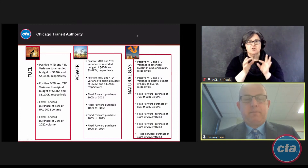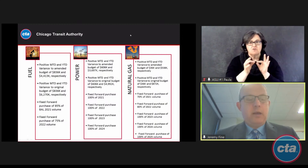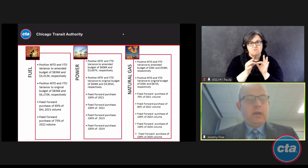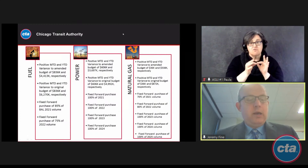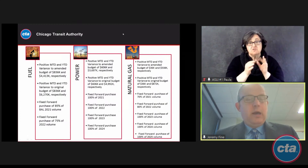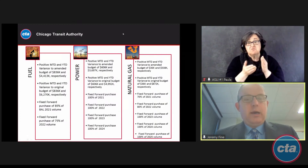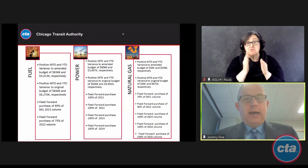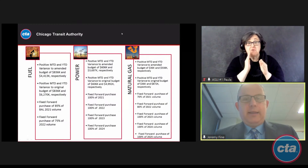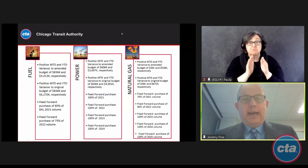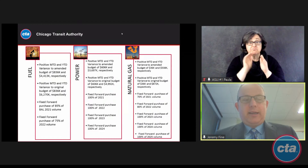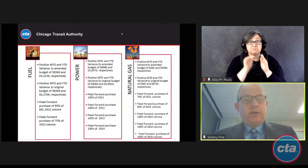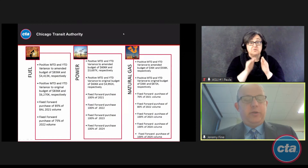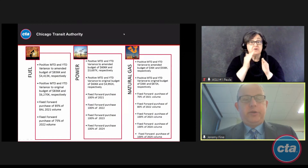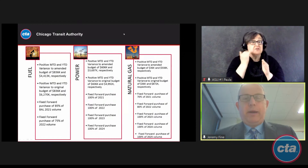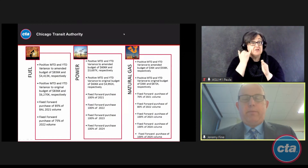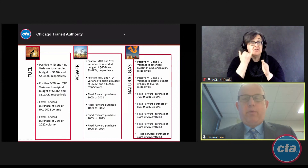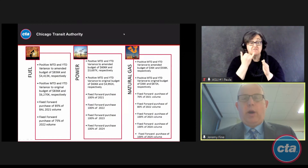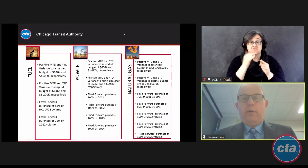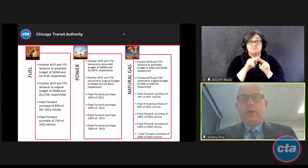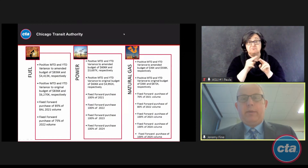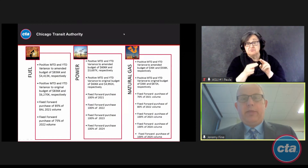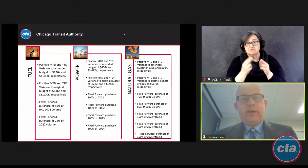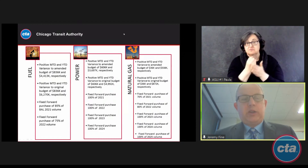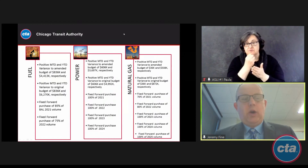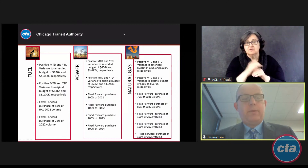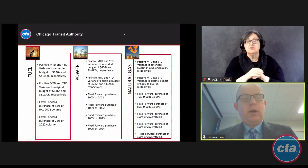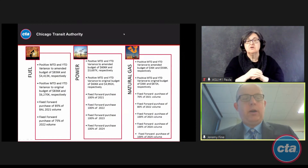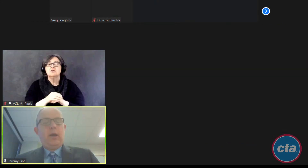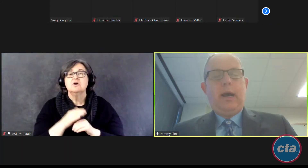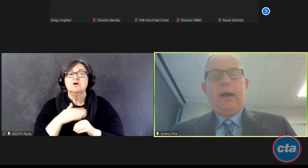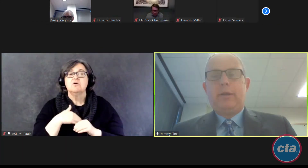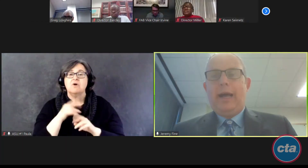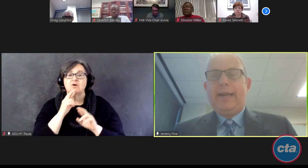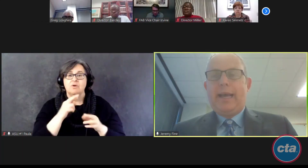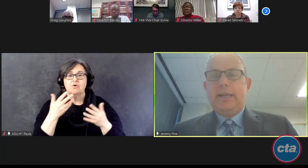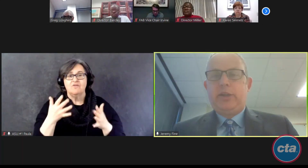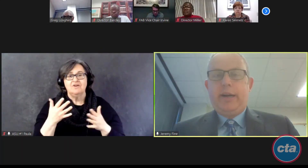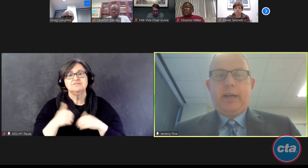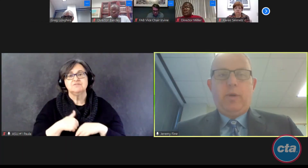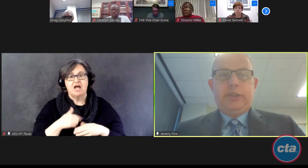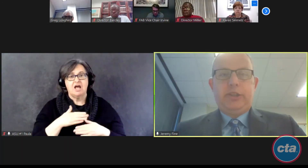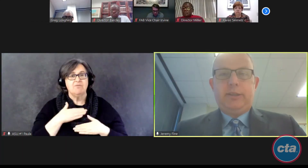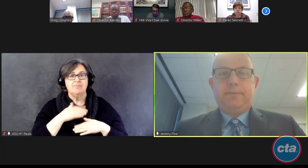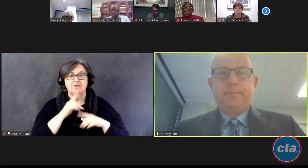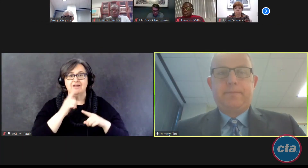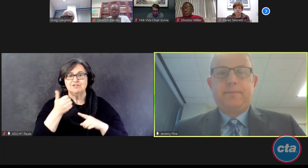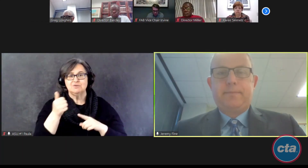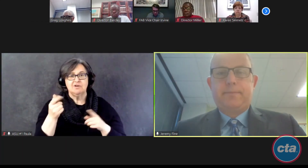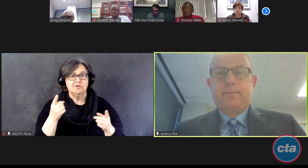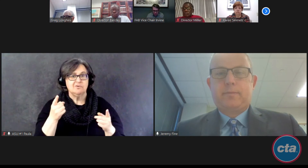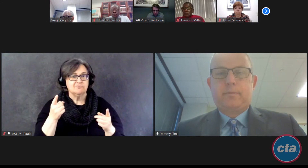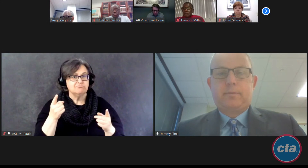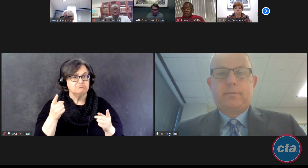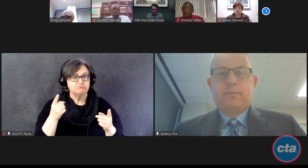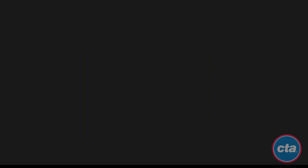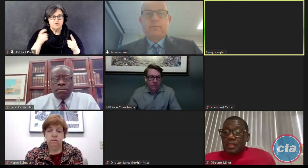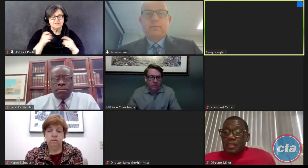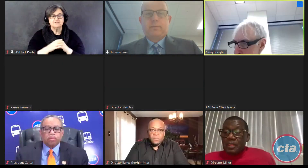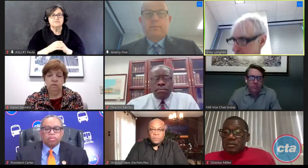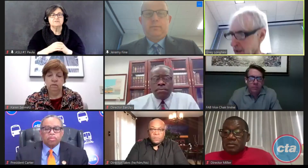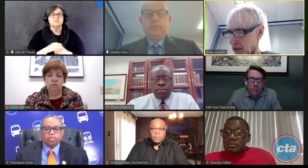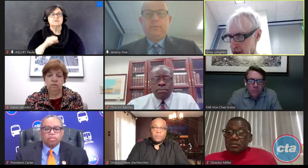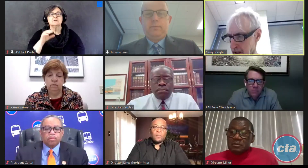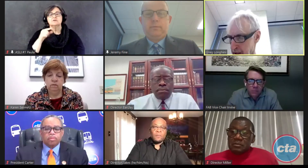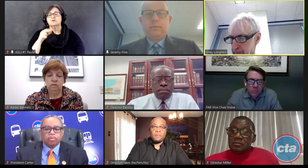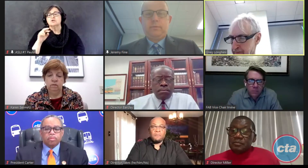themselves. That concludes my report for the month of October. I'm glad to answer any questions. Thank you very much,